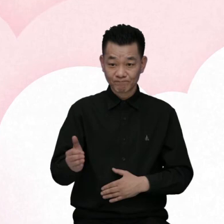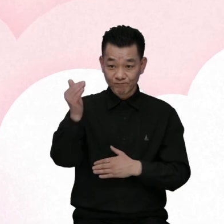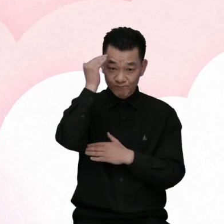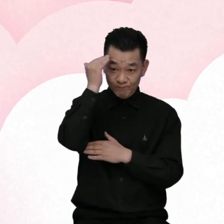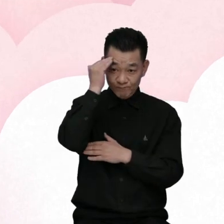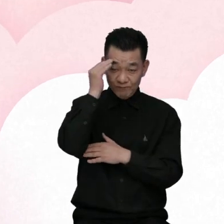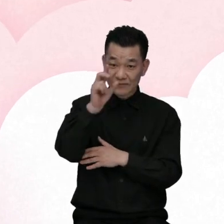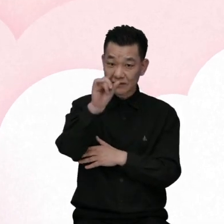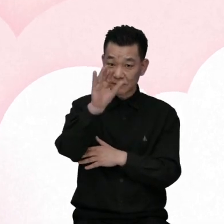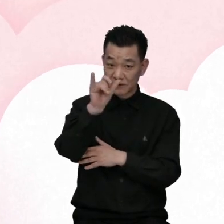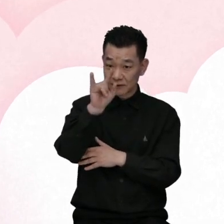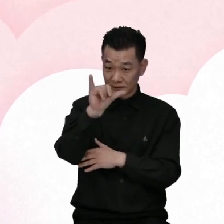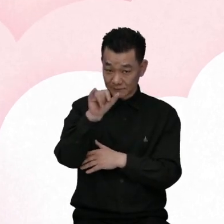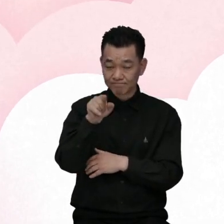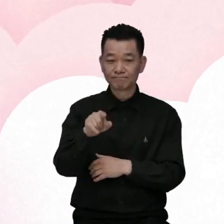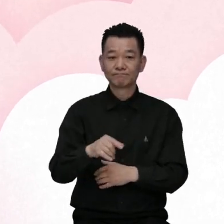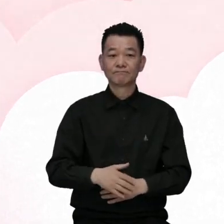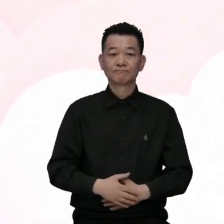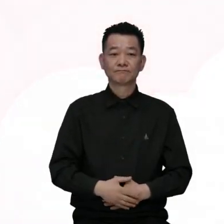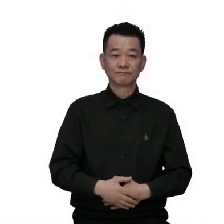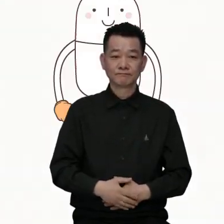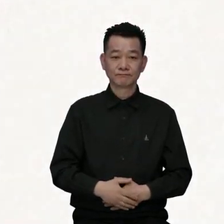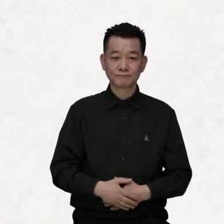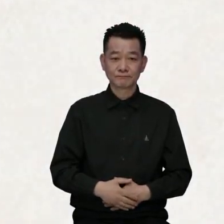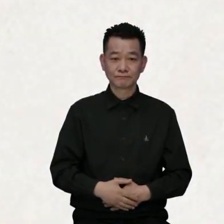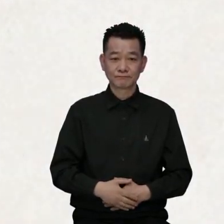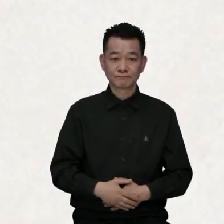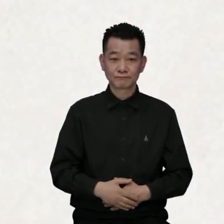What is disability?